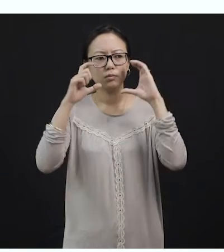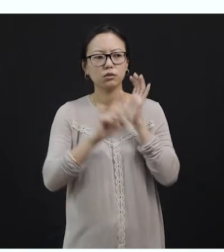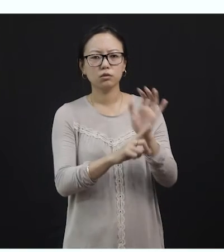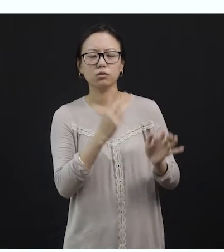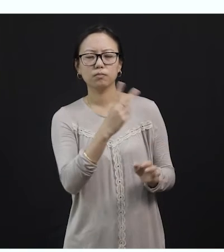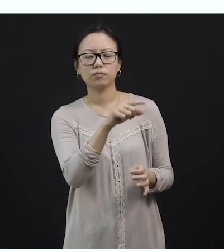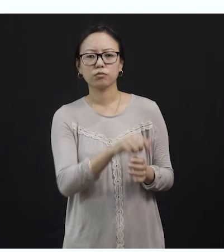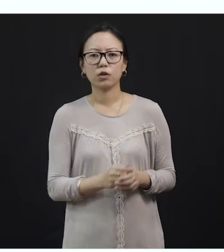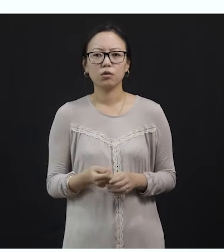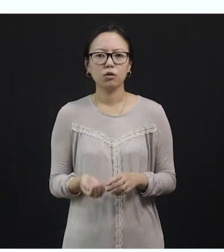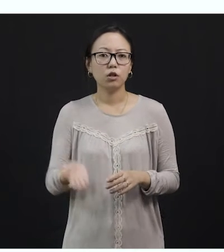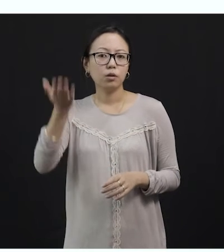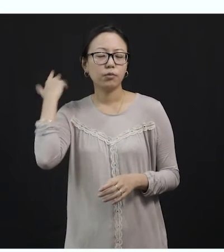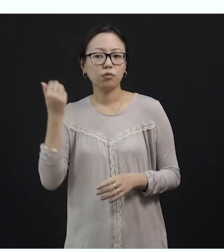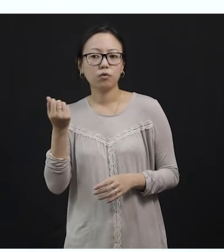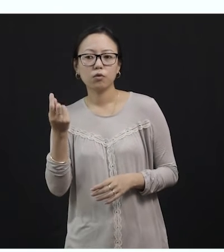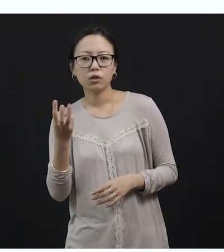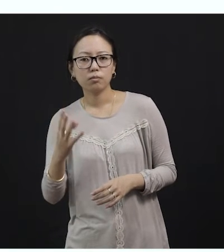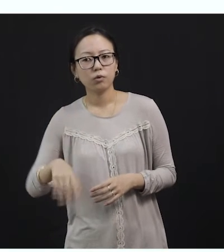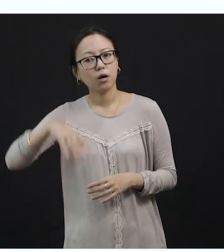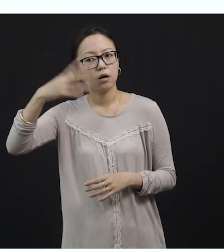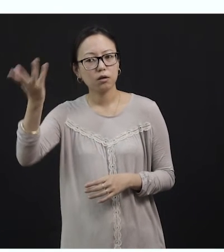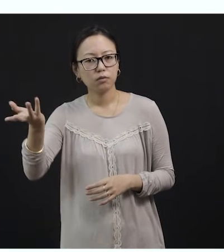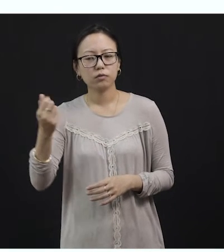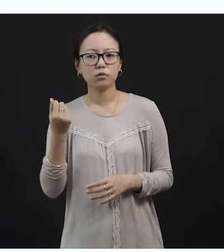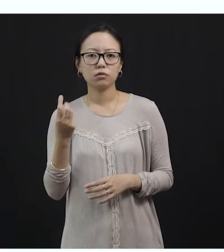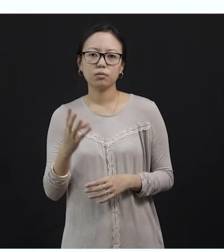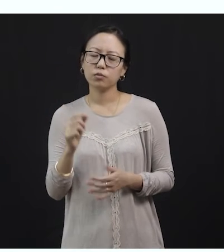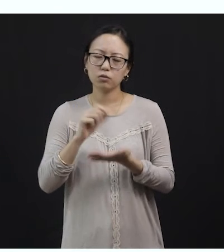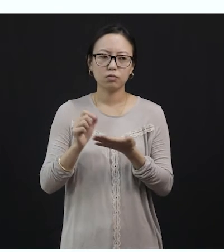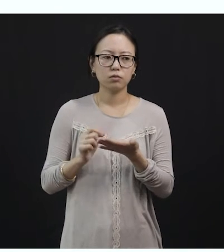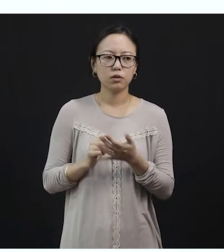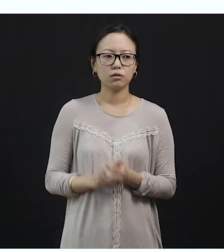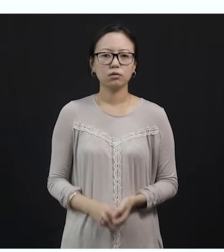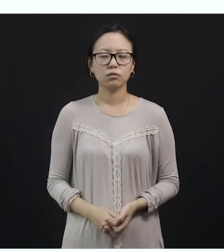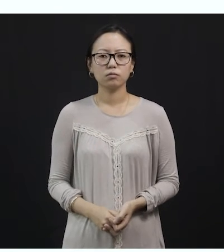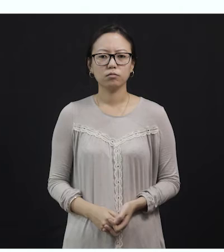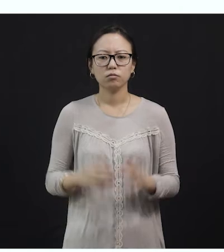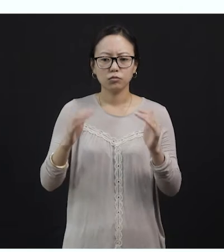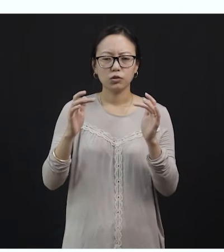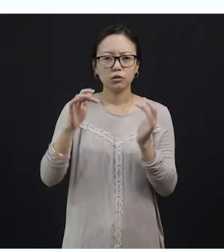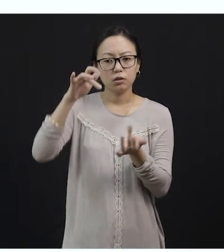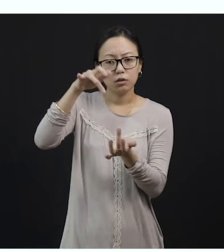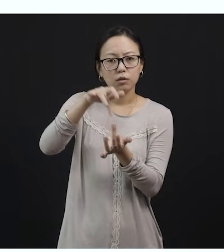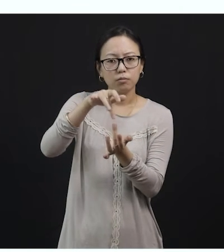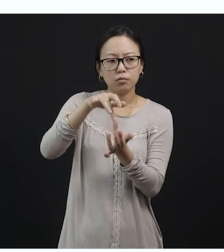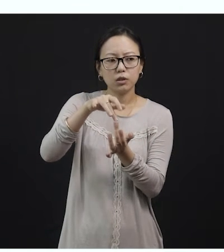and after. The column is given for before and after. In the middle column, we